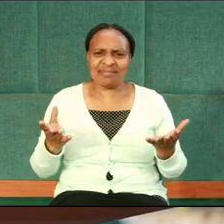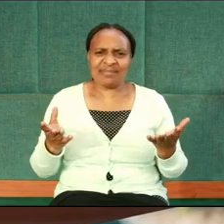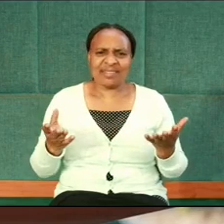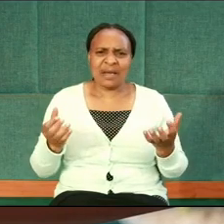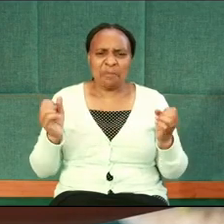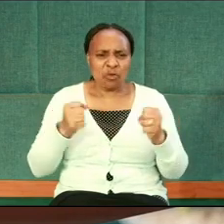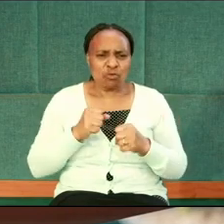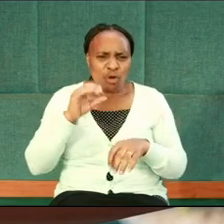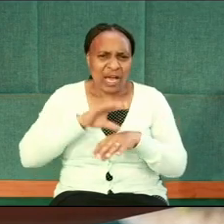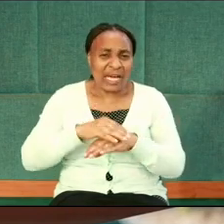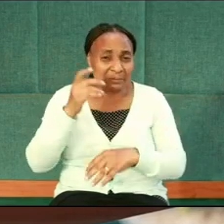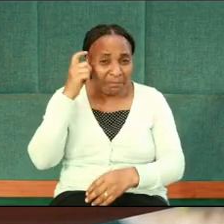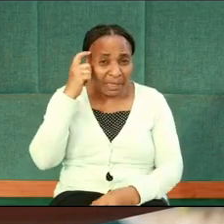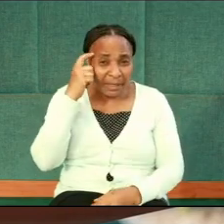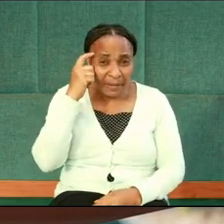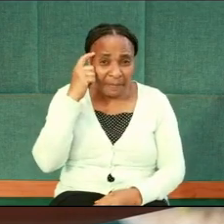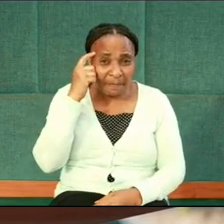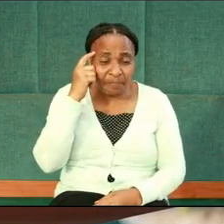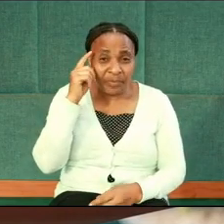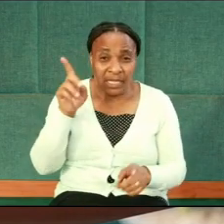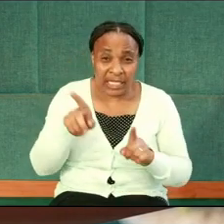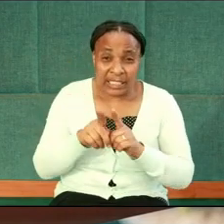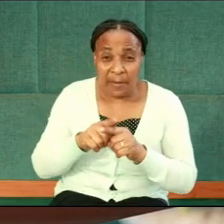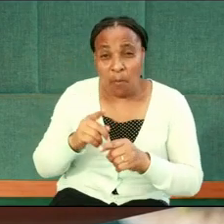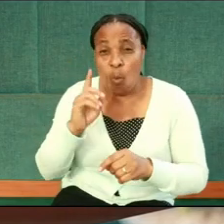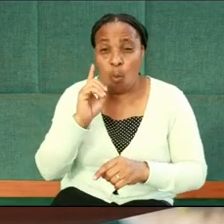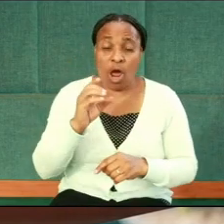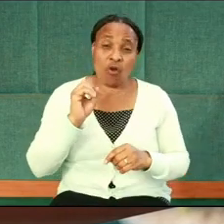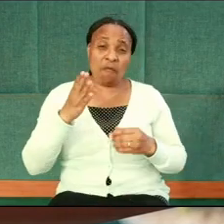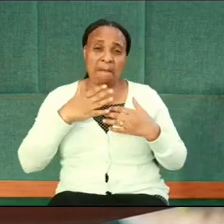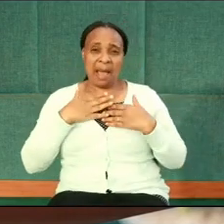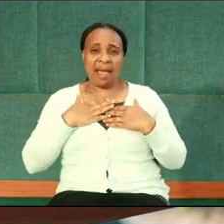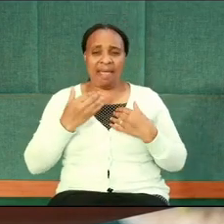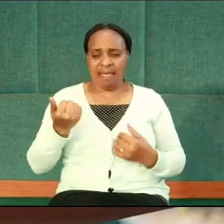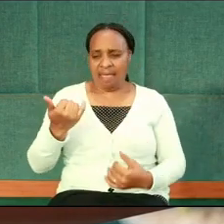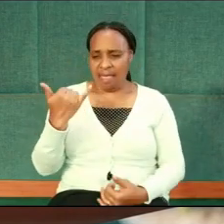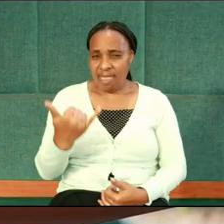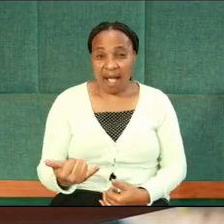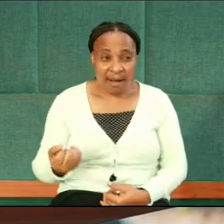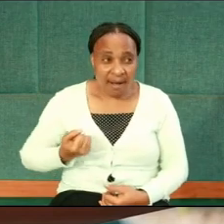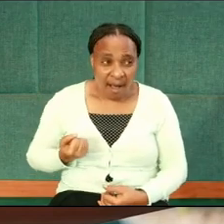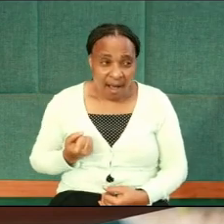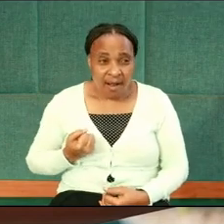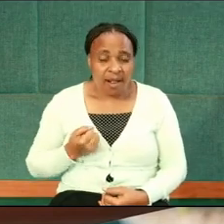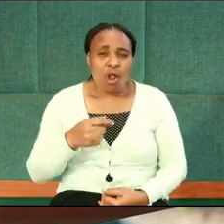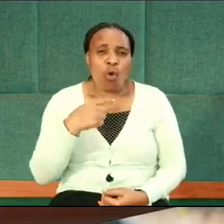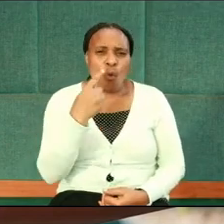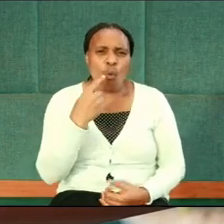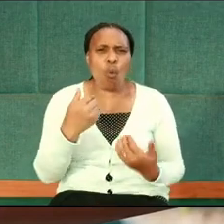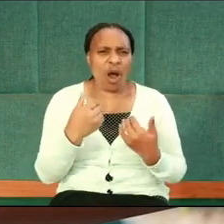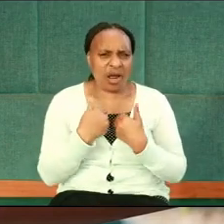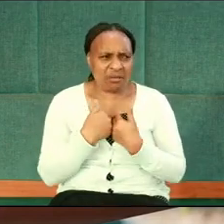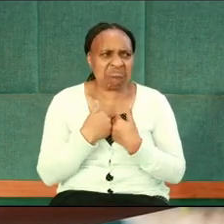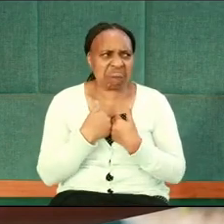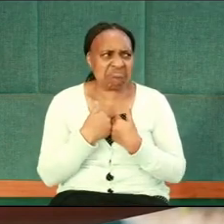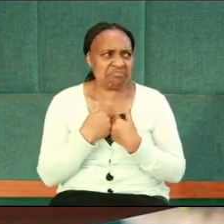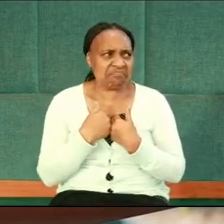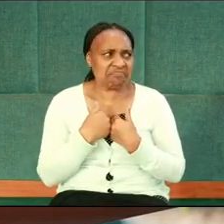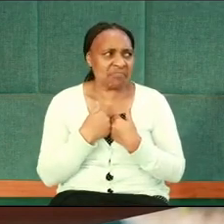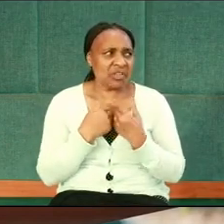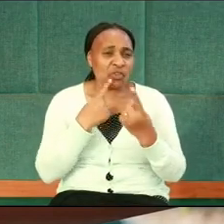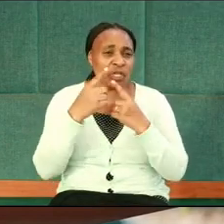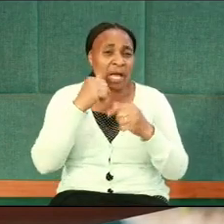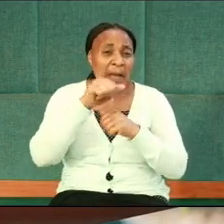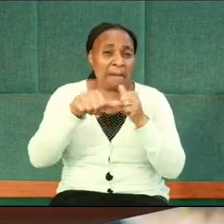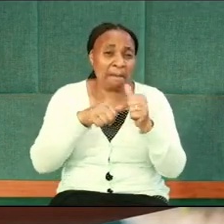Case in mind, one of the young girls who had been, you know, the, I am talking about who